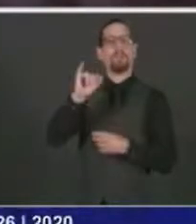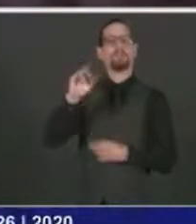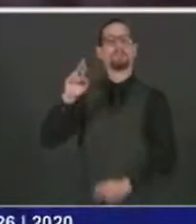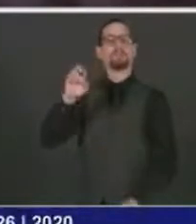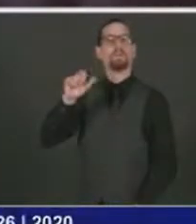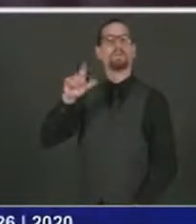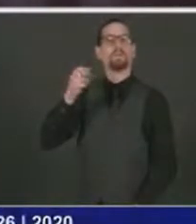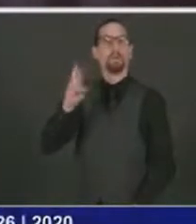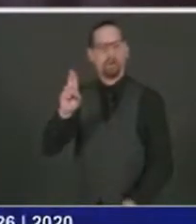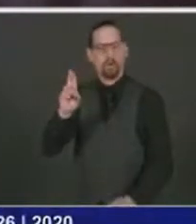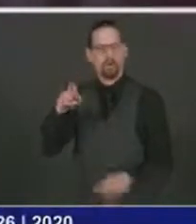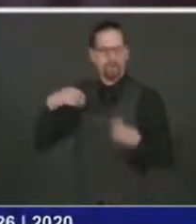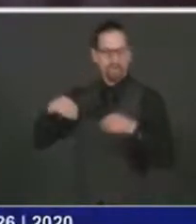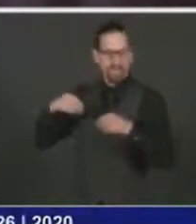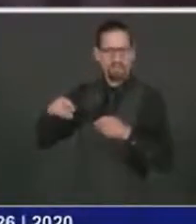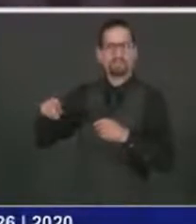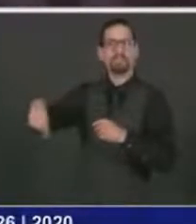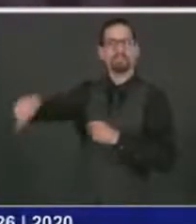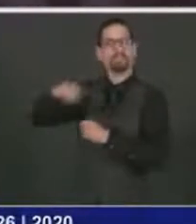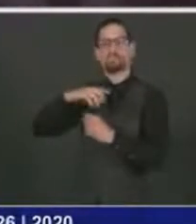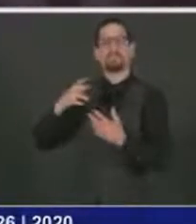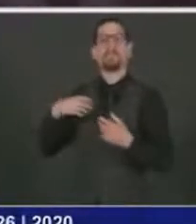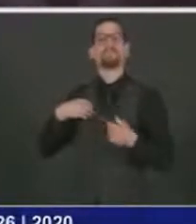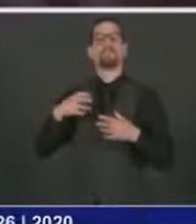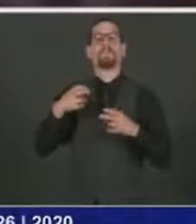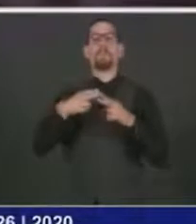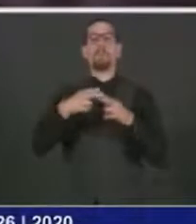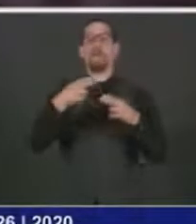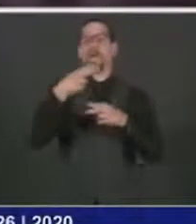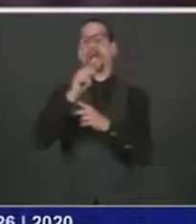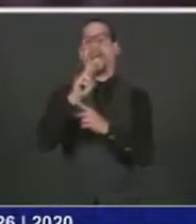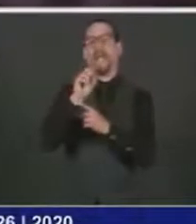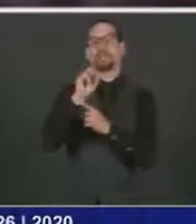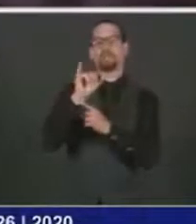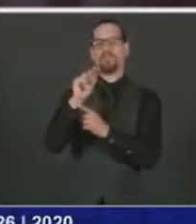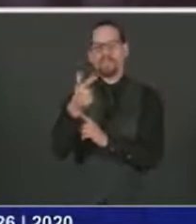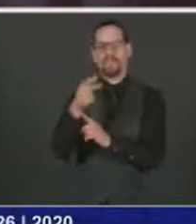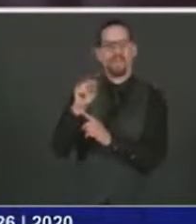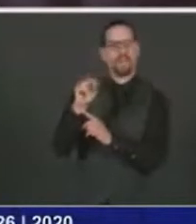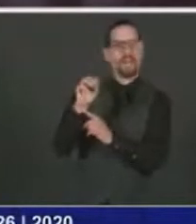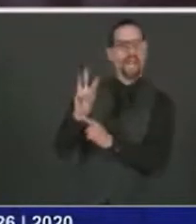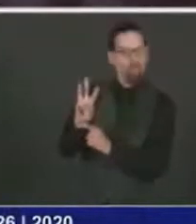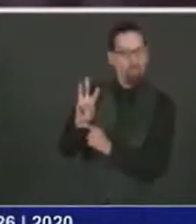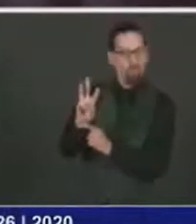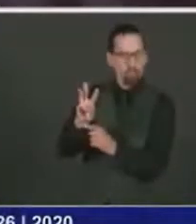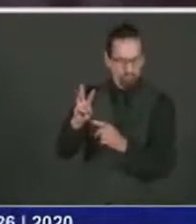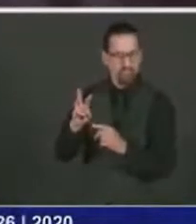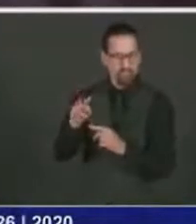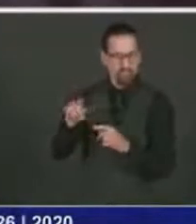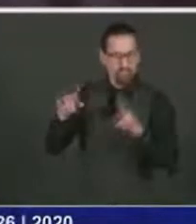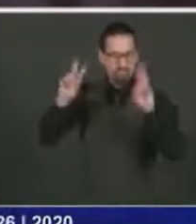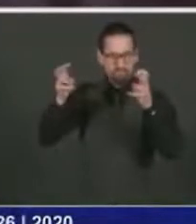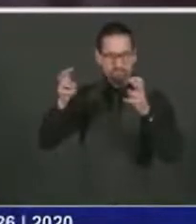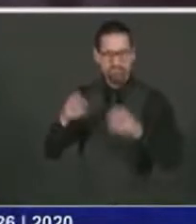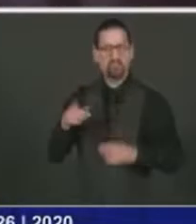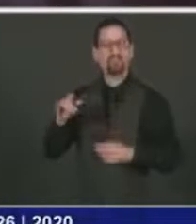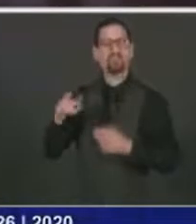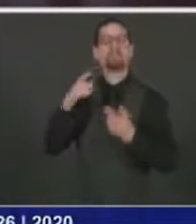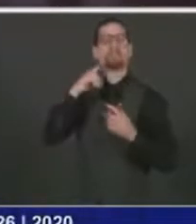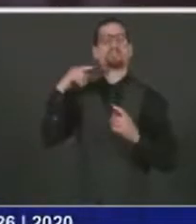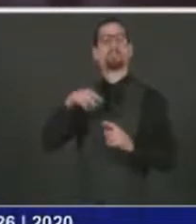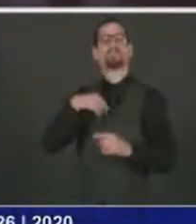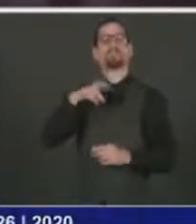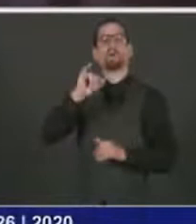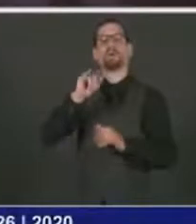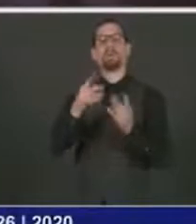realtors, landlords, to pledge 100 rental units